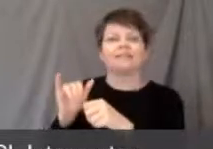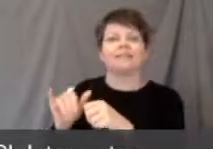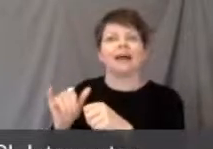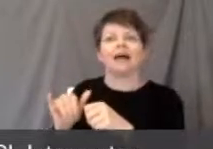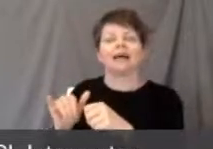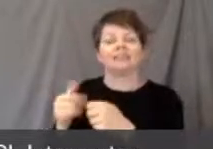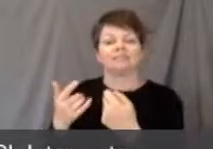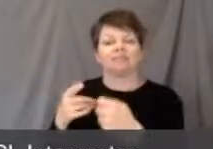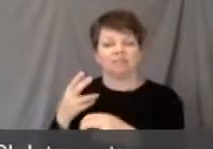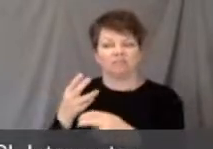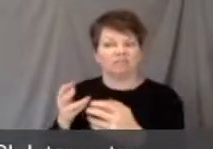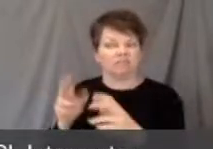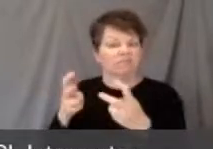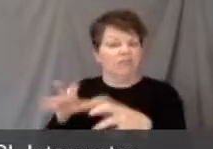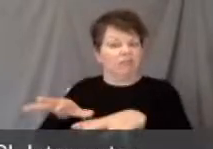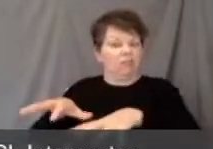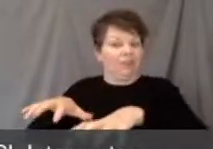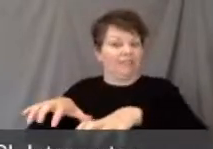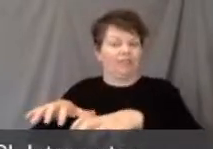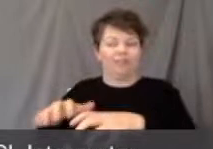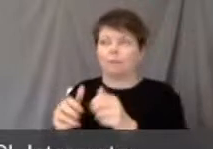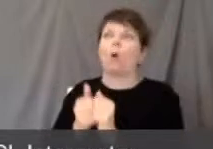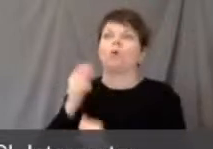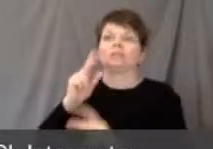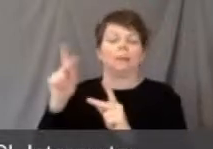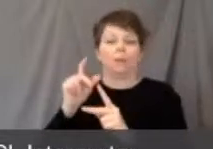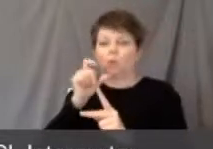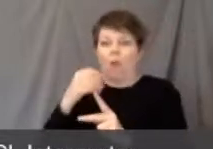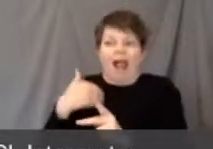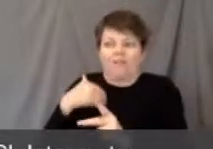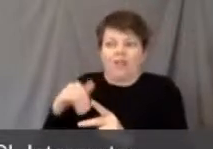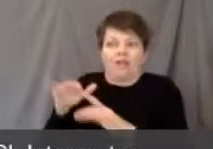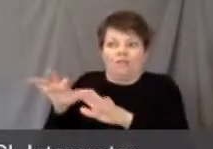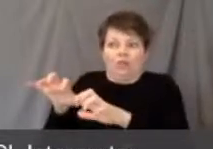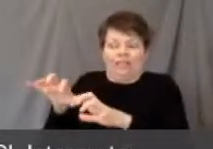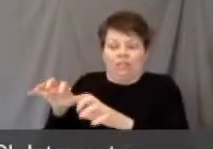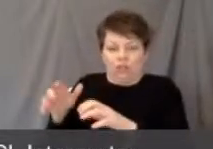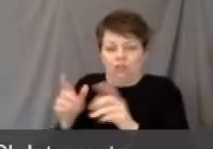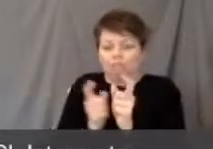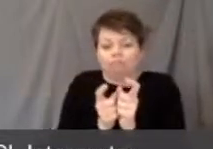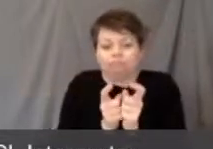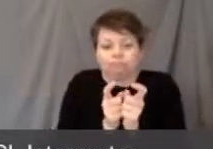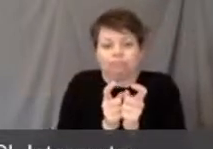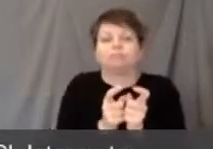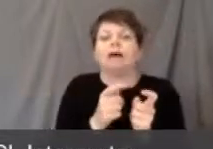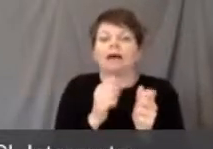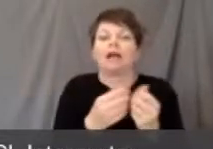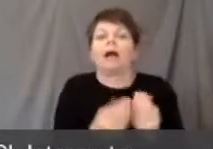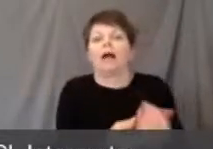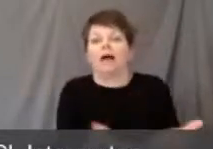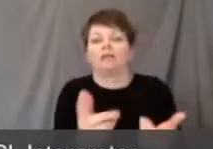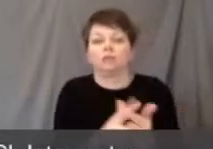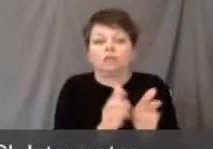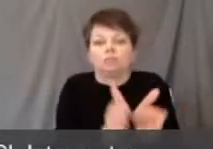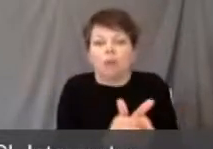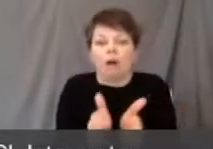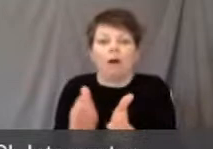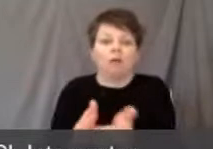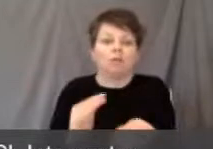low-level freezers that most people just don't have access to. So this is a way that we can better distribute to small pediatrician